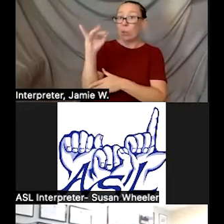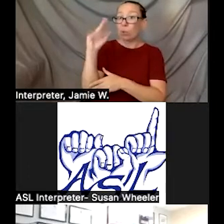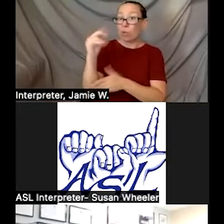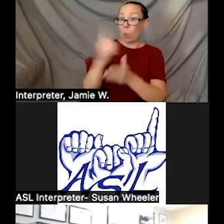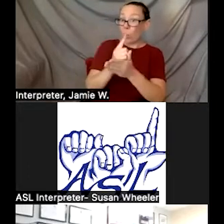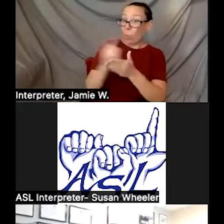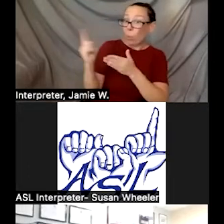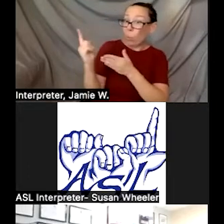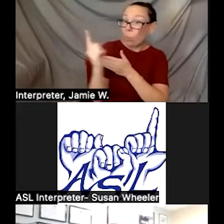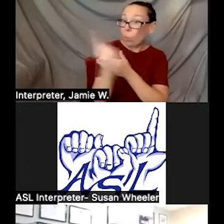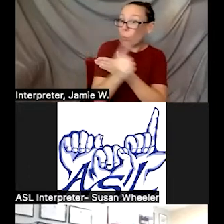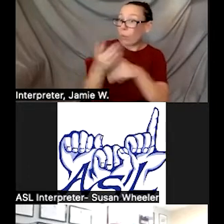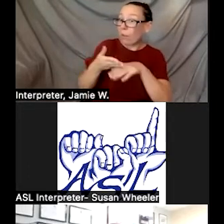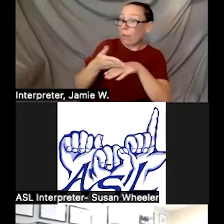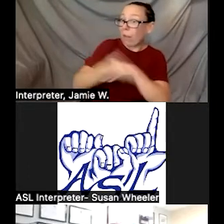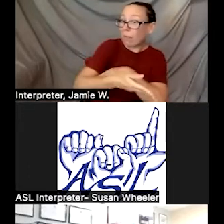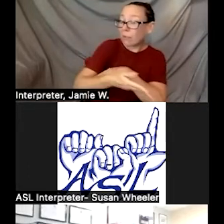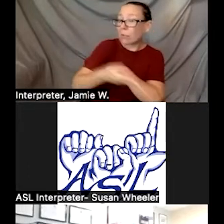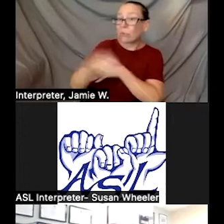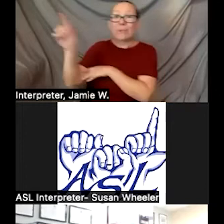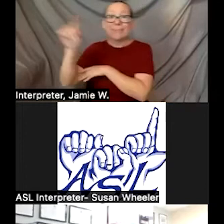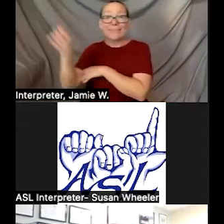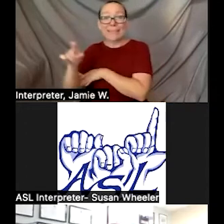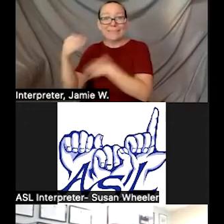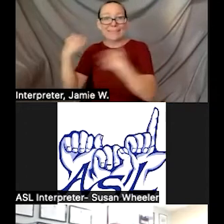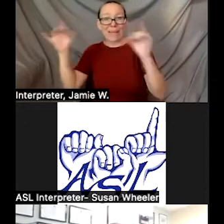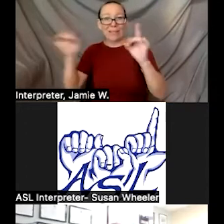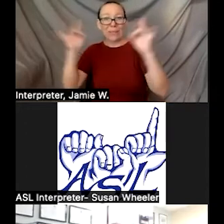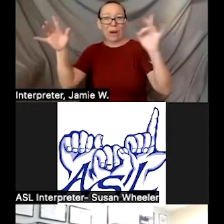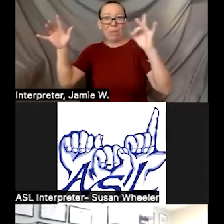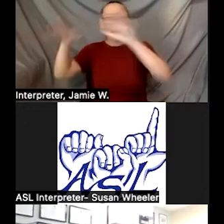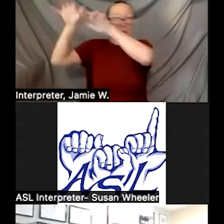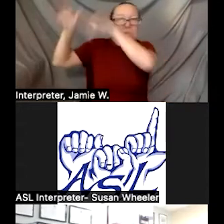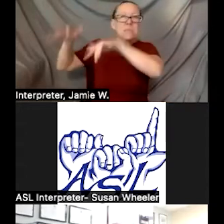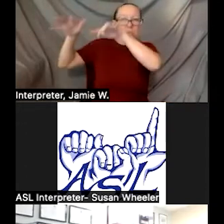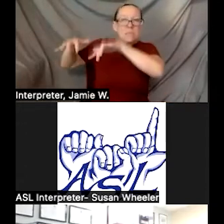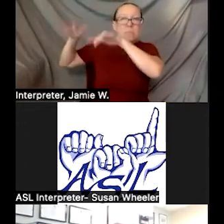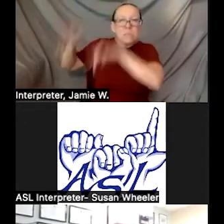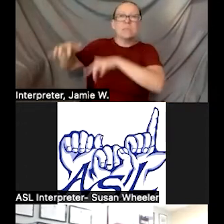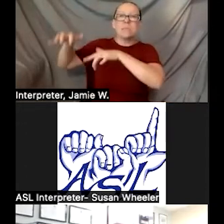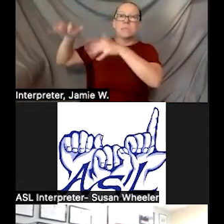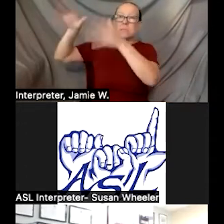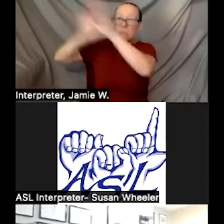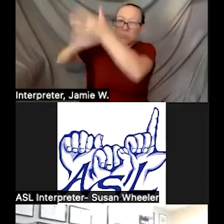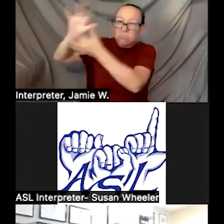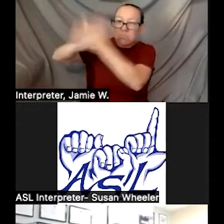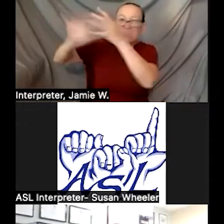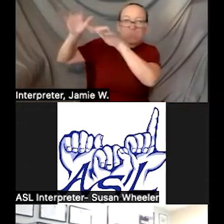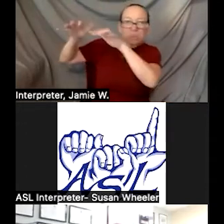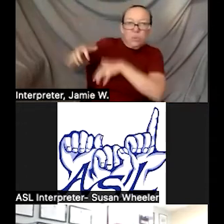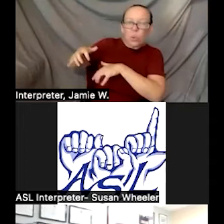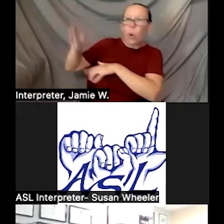this was the dialysis patients and the community out there that couldn't get their